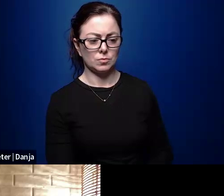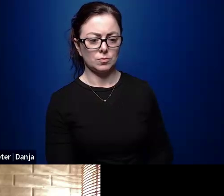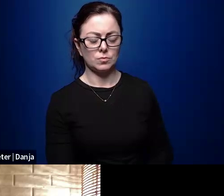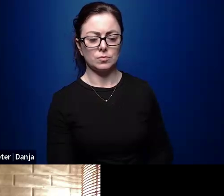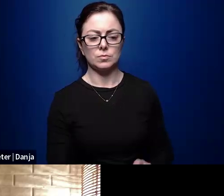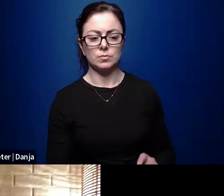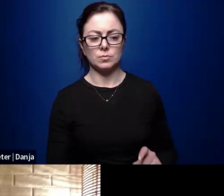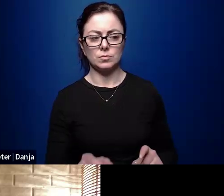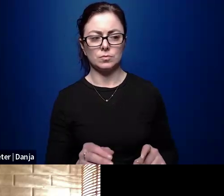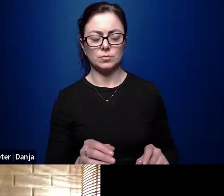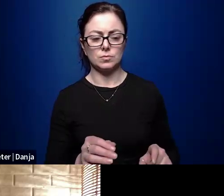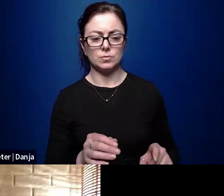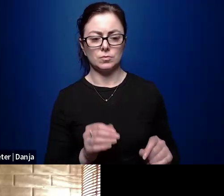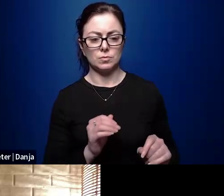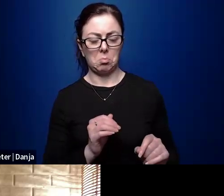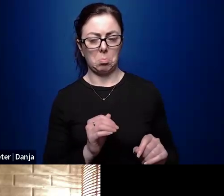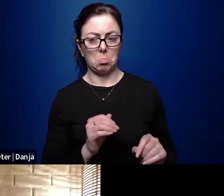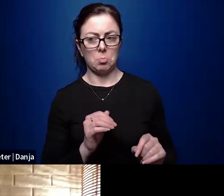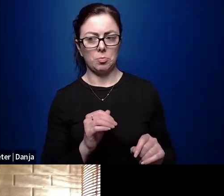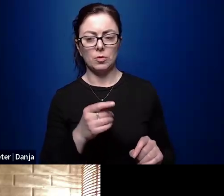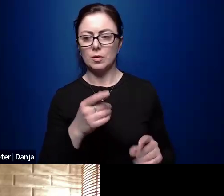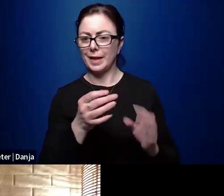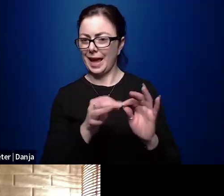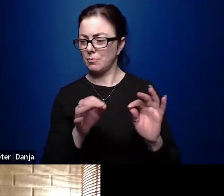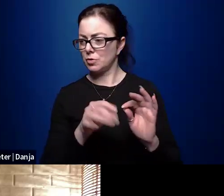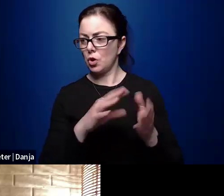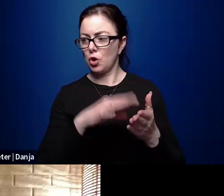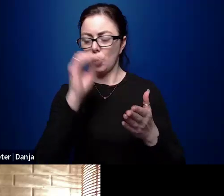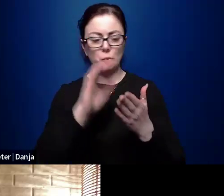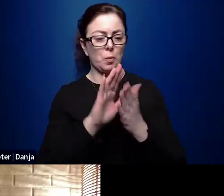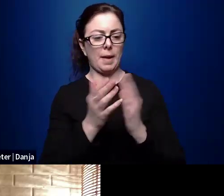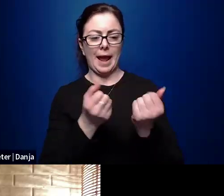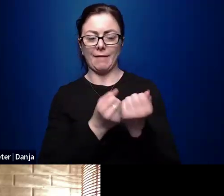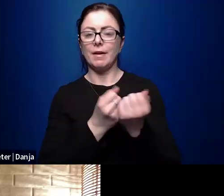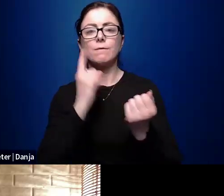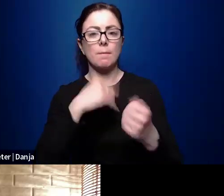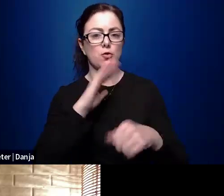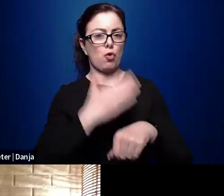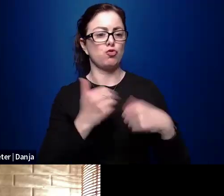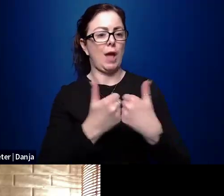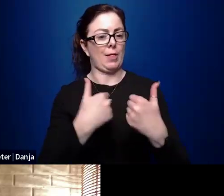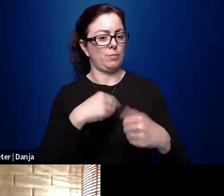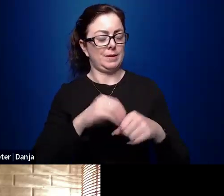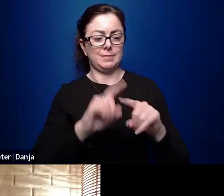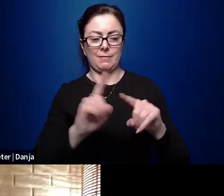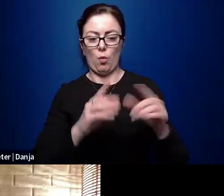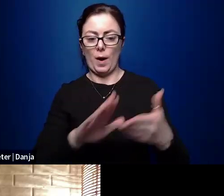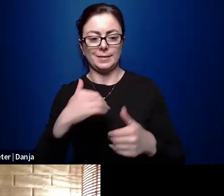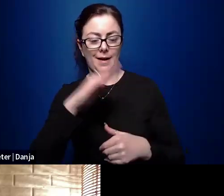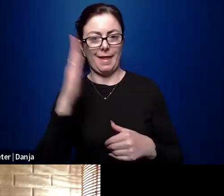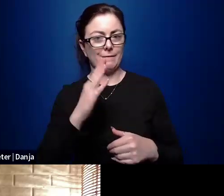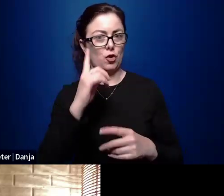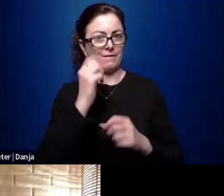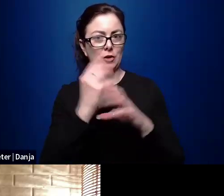Learning to be an advocate for my daughter challenged me in ways I never envisioned. I felt an